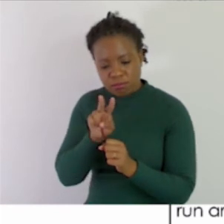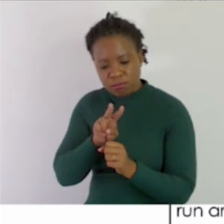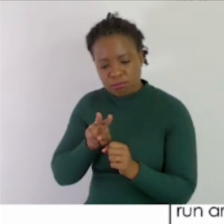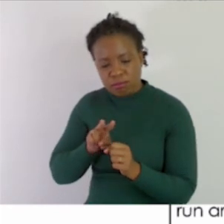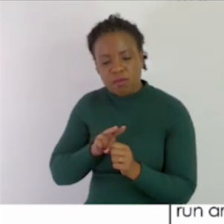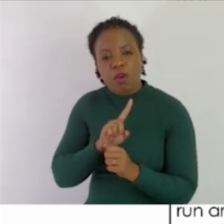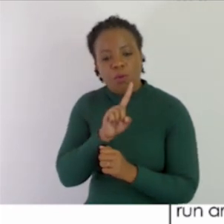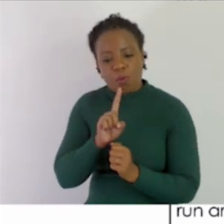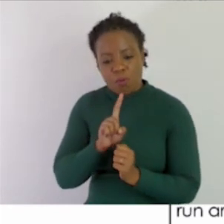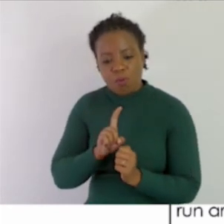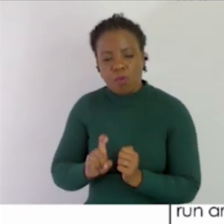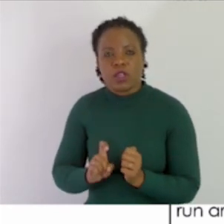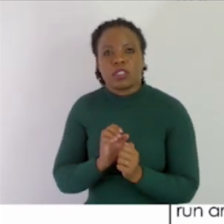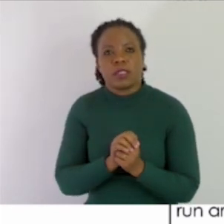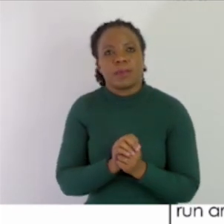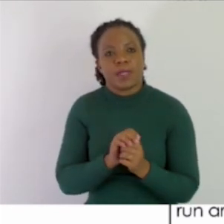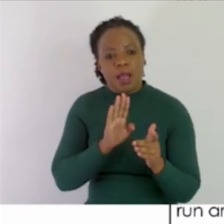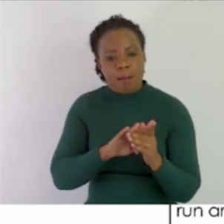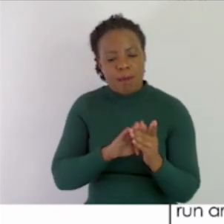comprehension. This will make